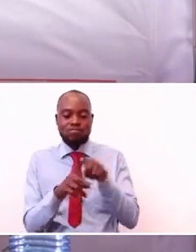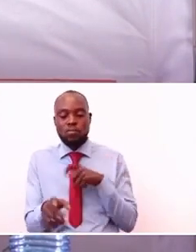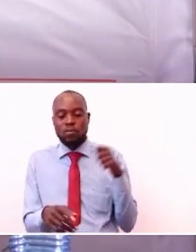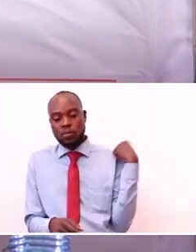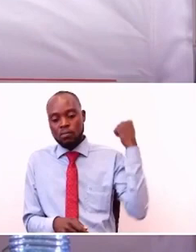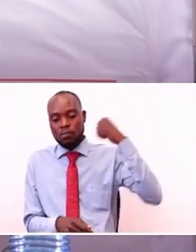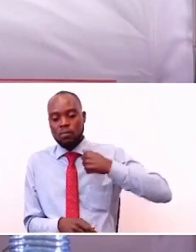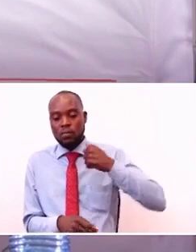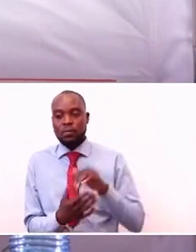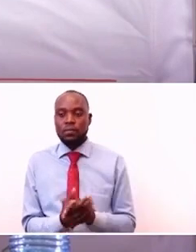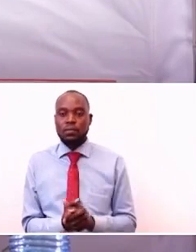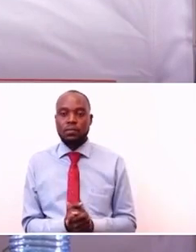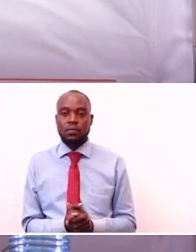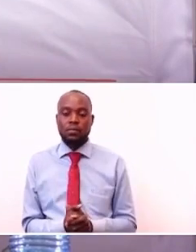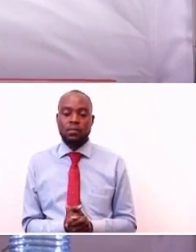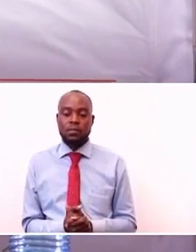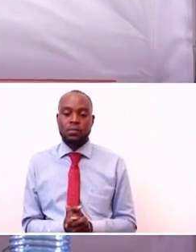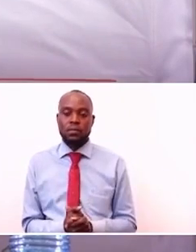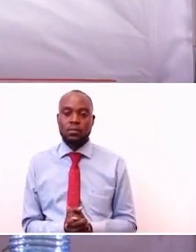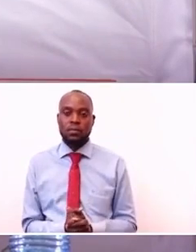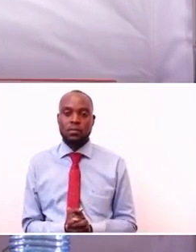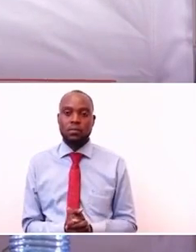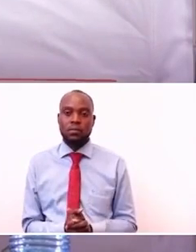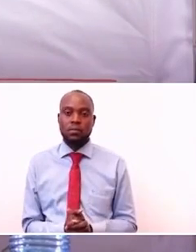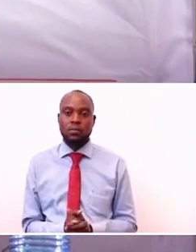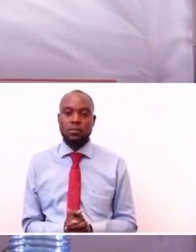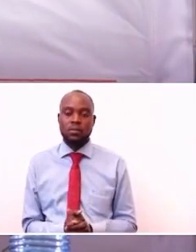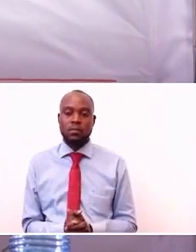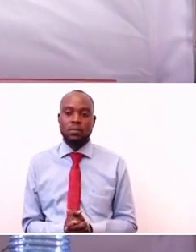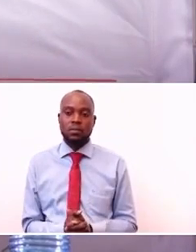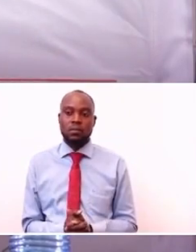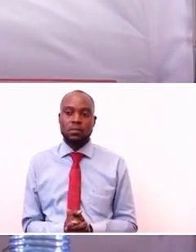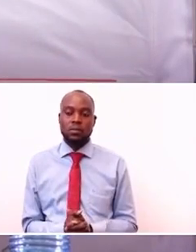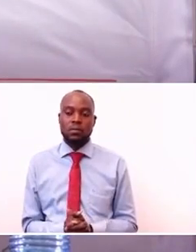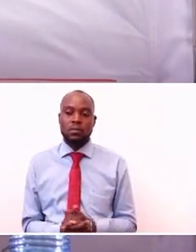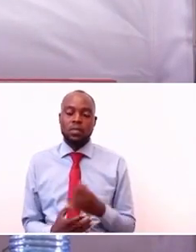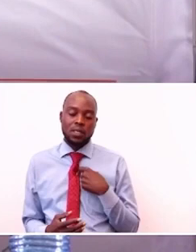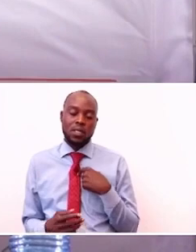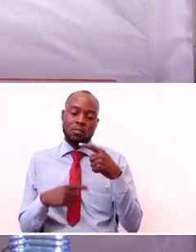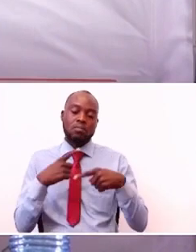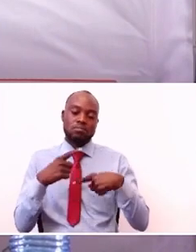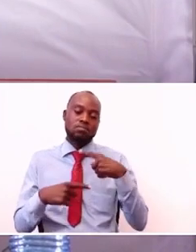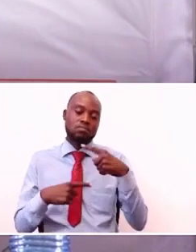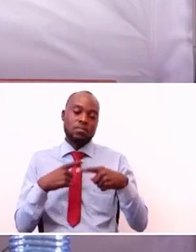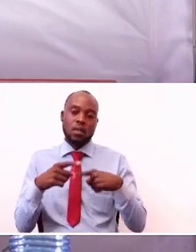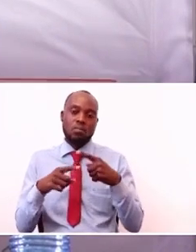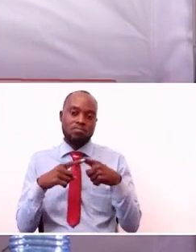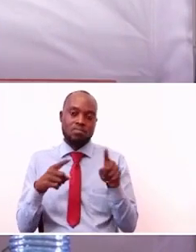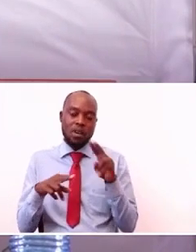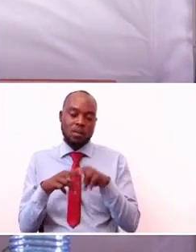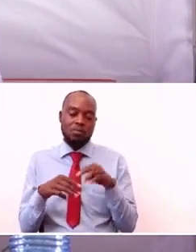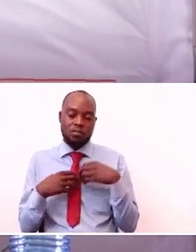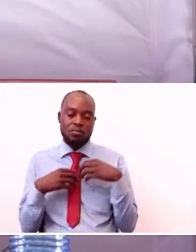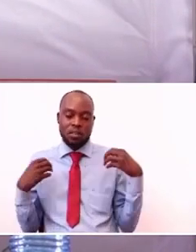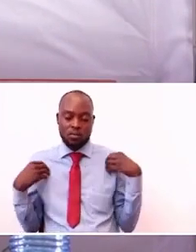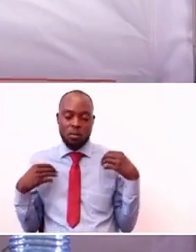Guys, I can go on and on. but feel free for us to